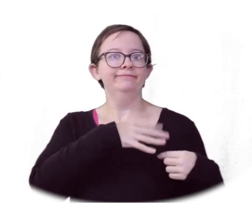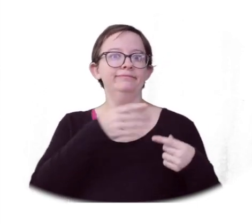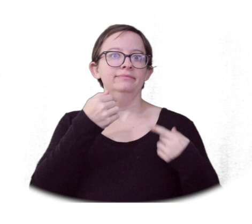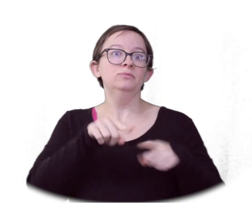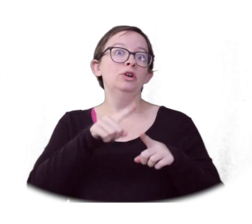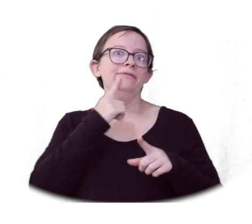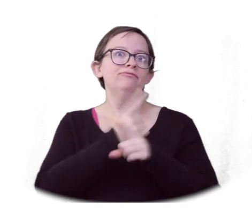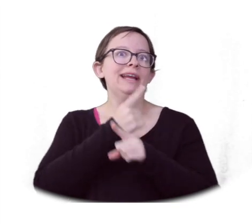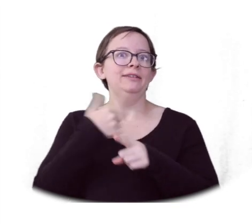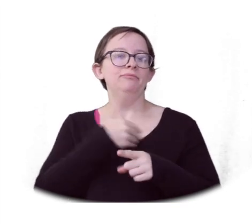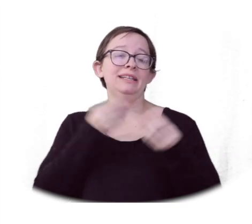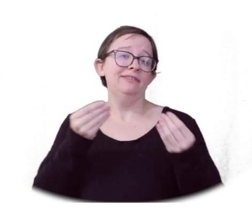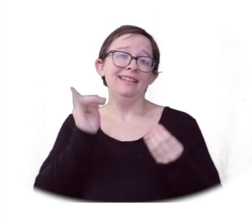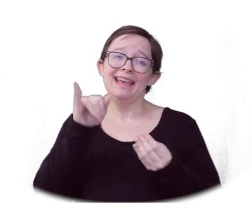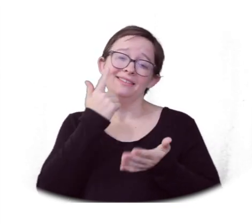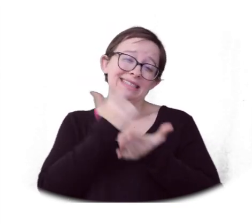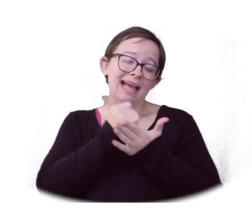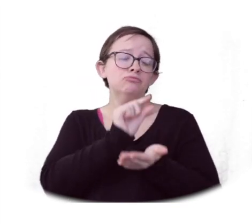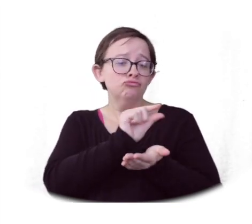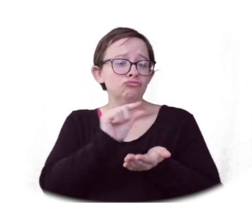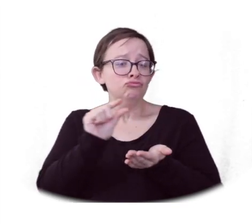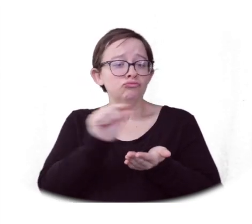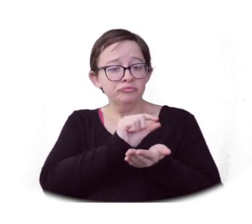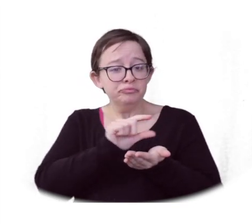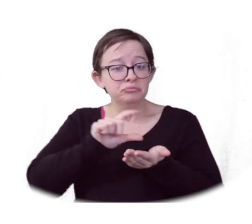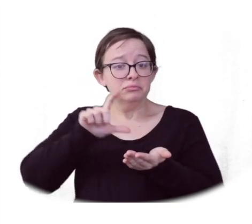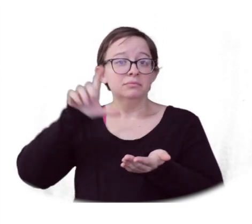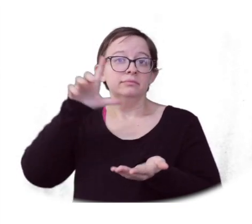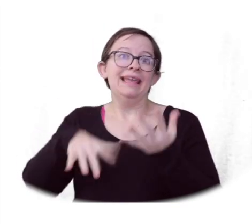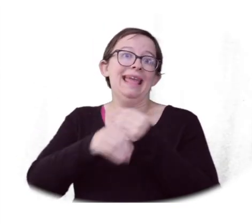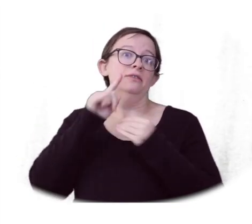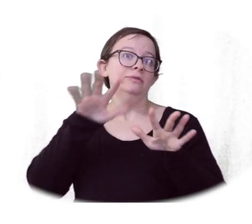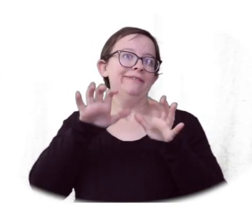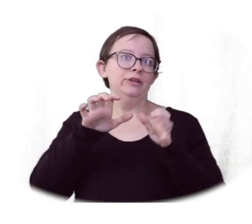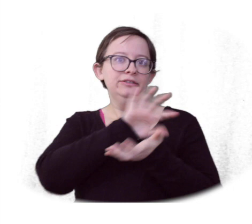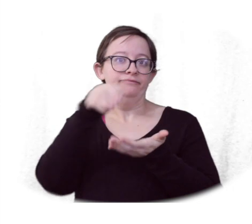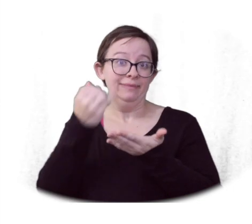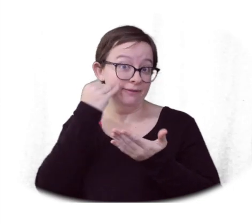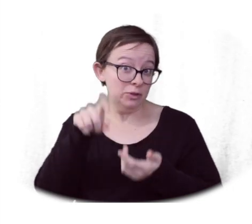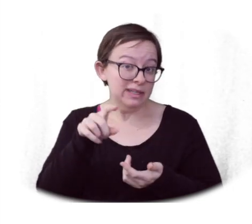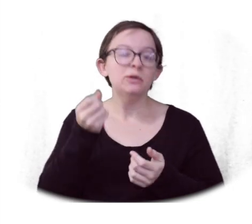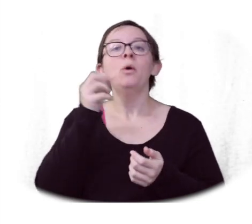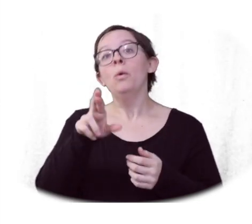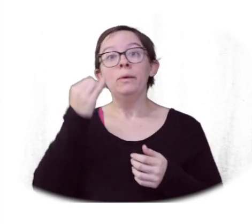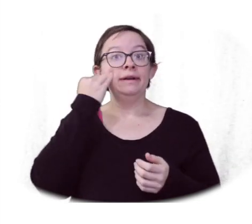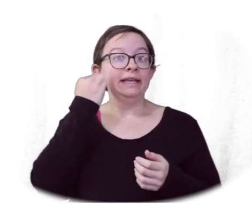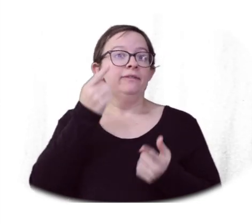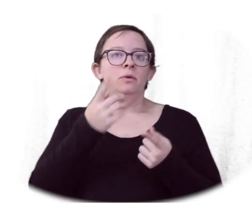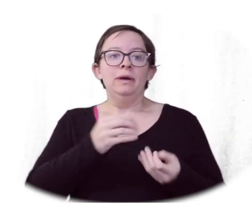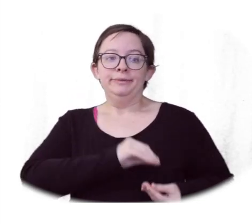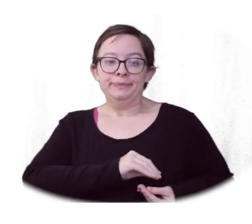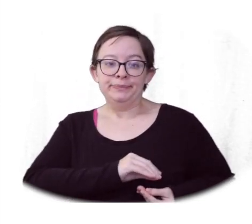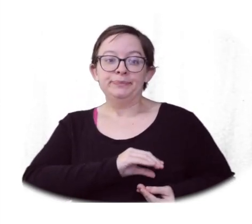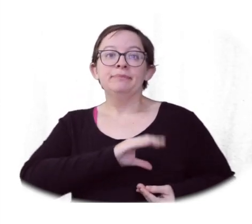down when you're breastfeeding your baby. And that can just help you little by little, add up in your freezer stash if that's something that you need to do. Or